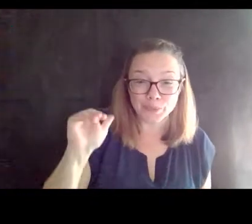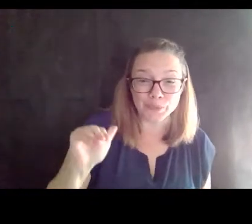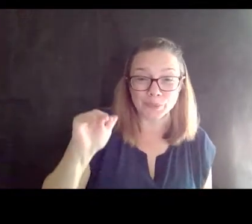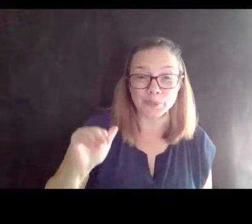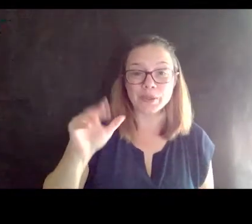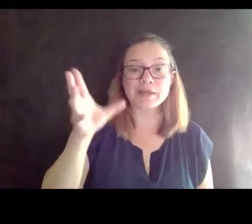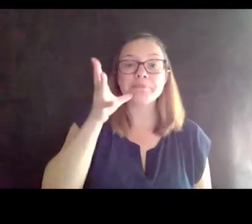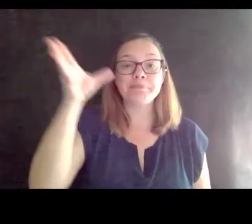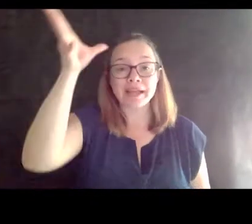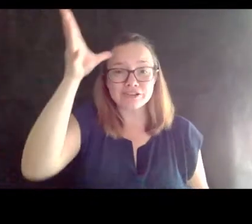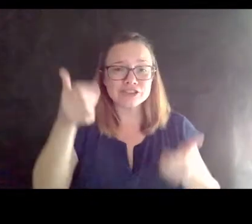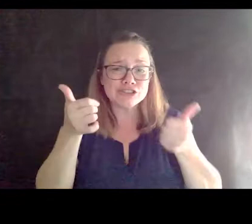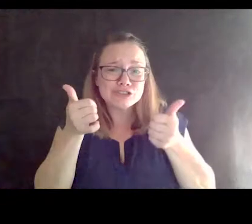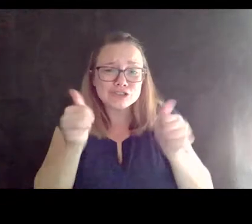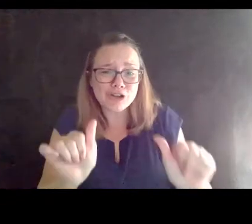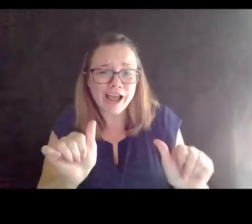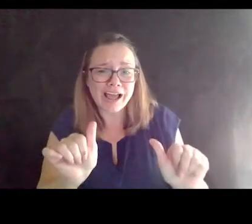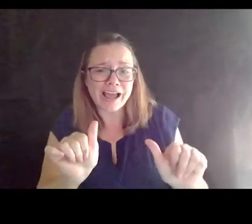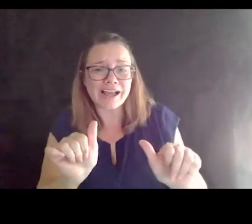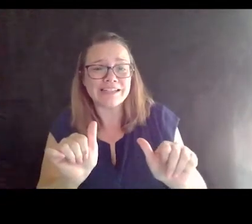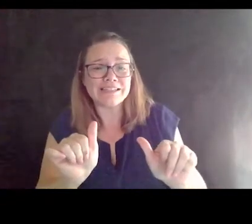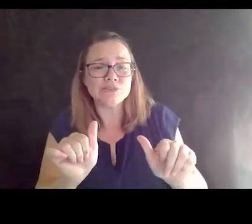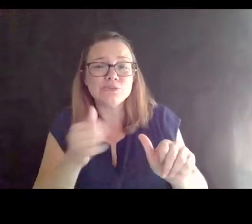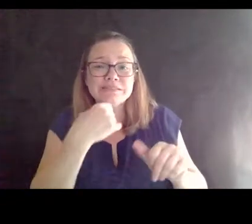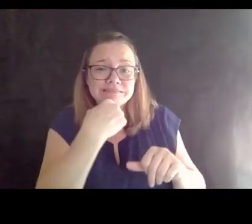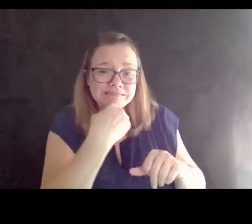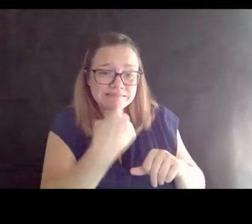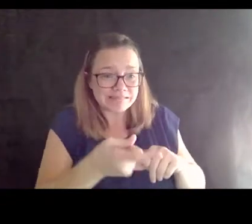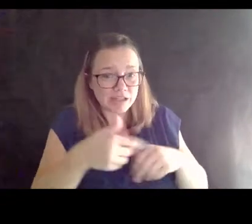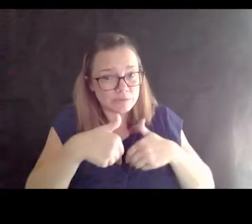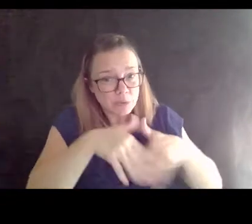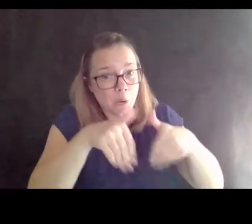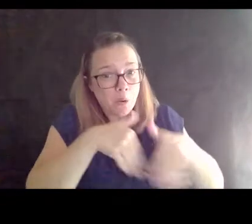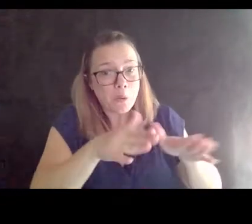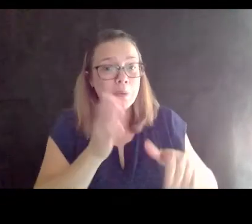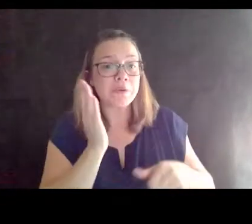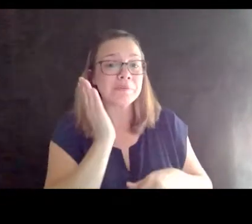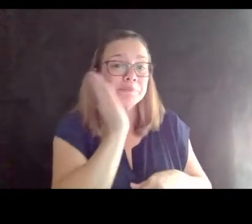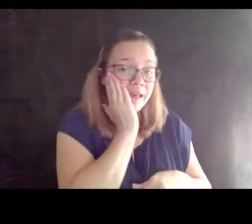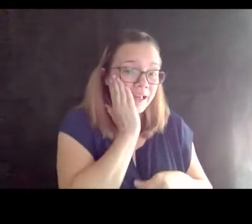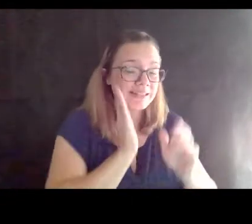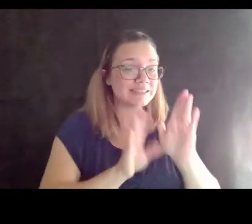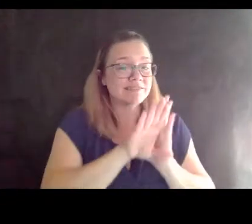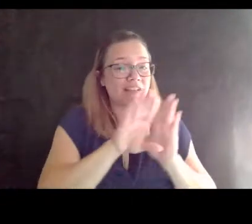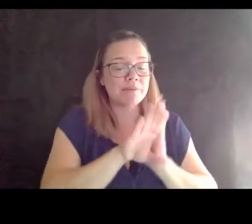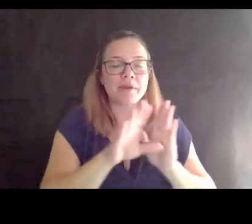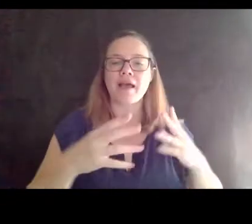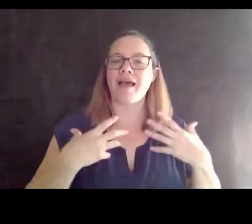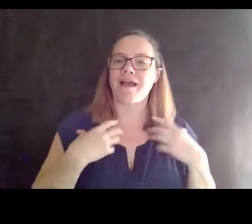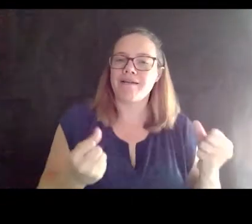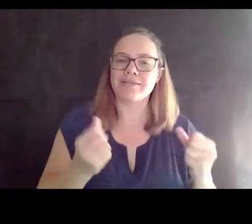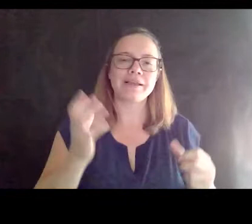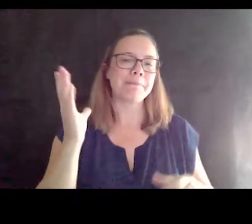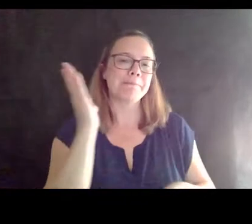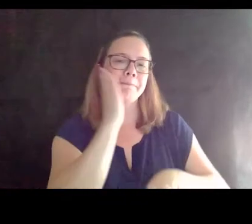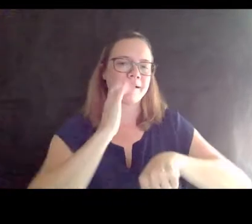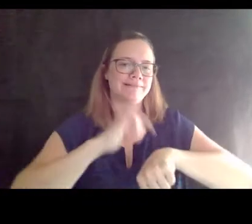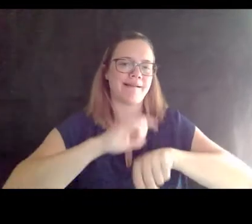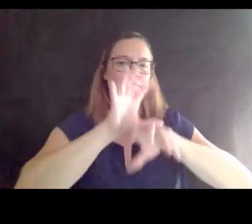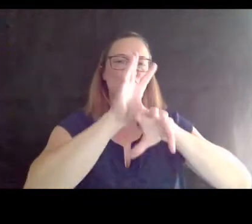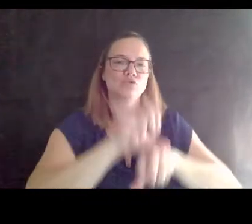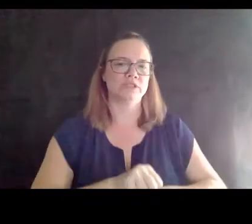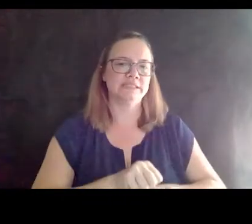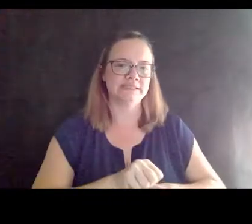really strive to get you to bed, to develop those healthy bedtime routines